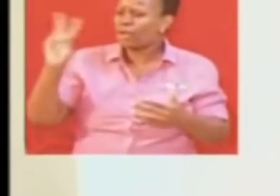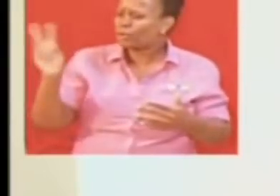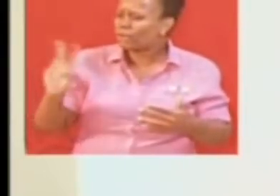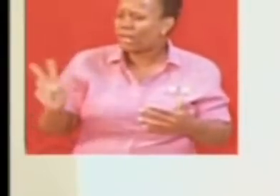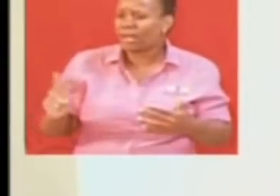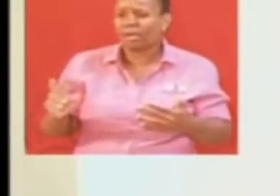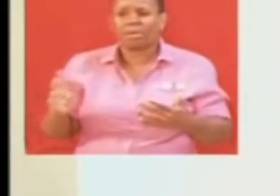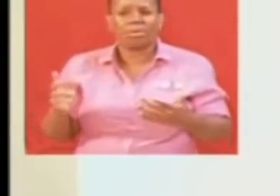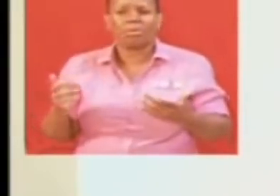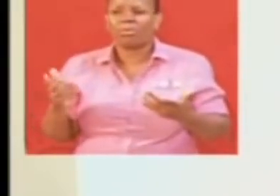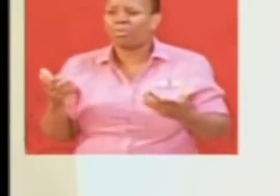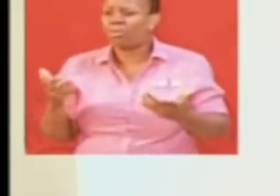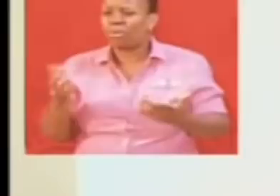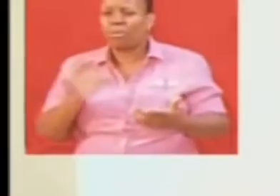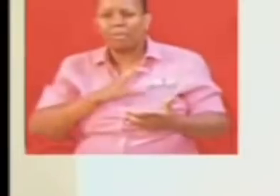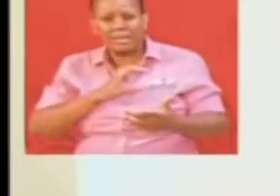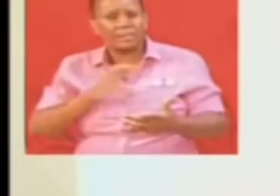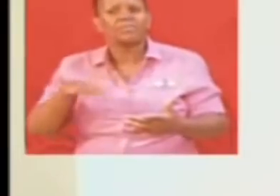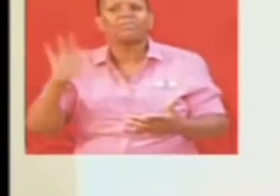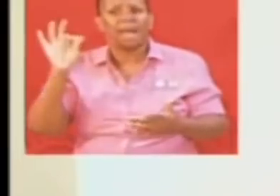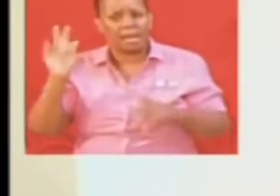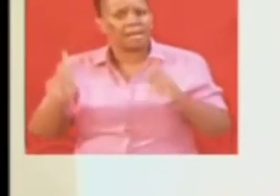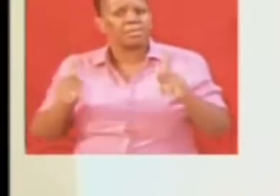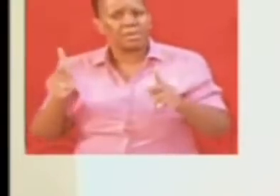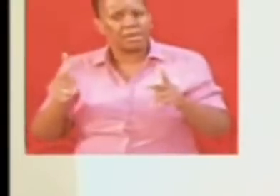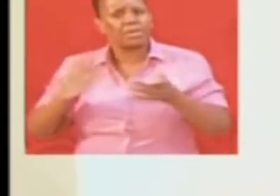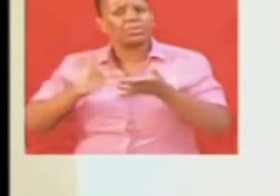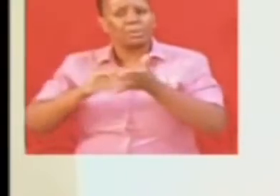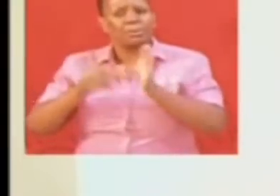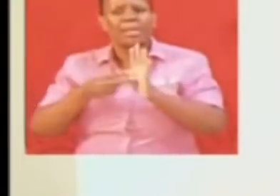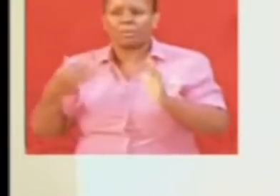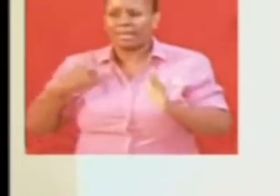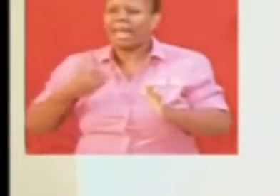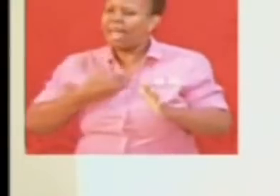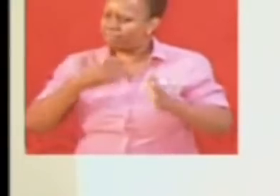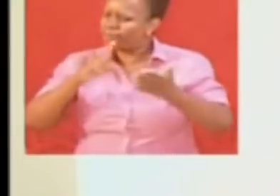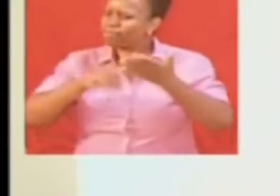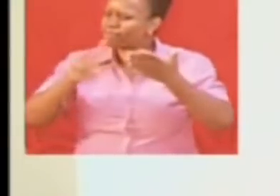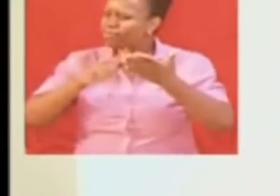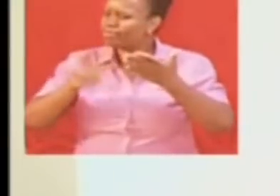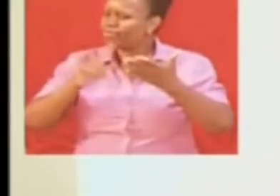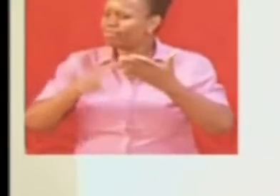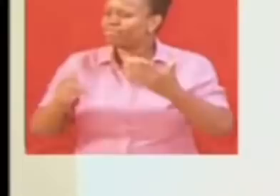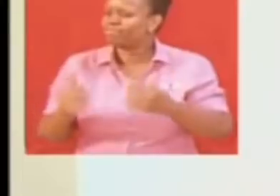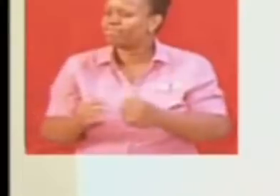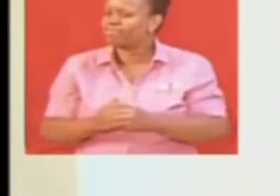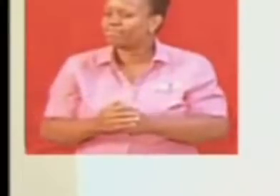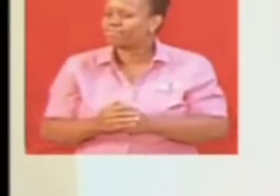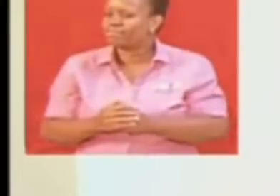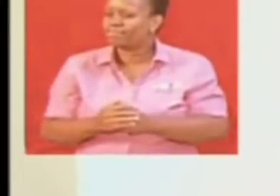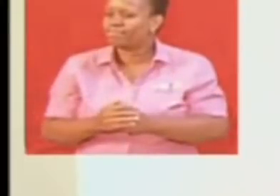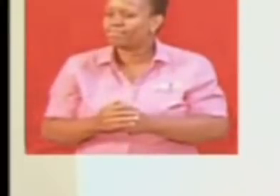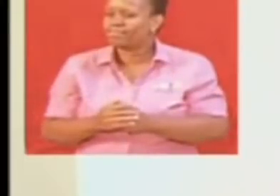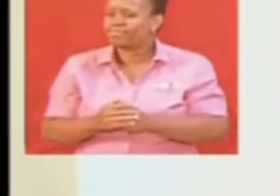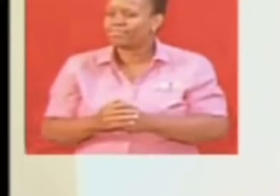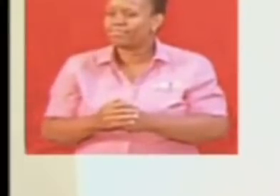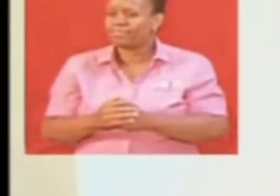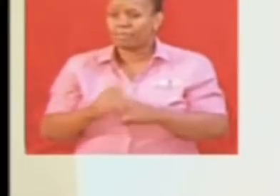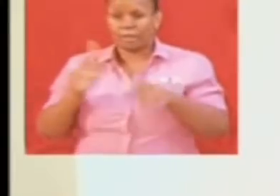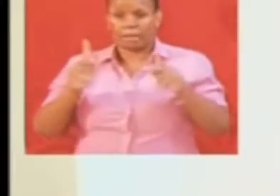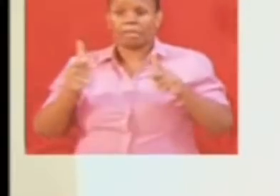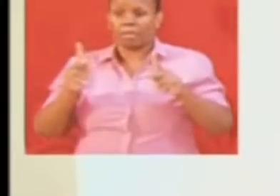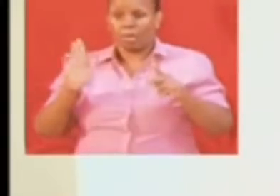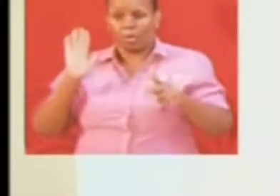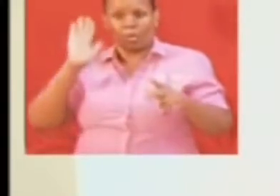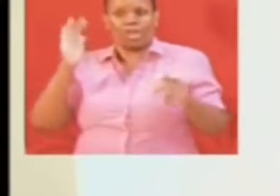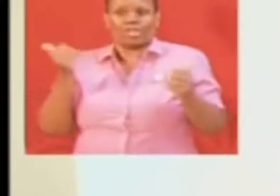apprehended for coming into the country improperly, illegally, or attempting to come into the country. That